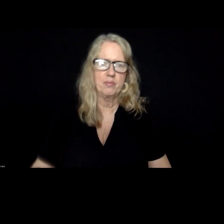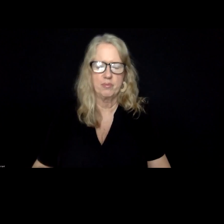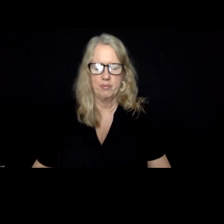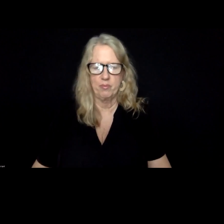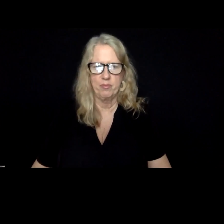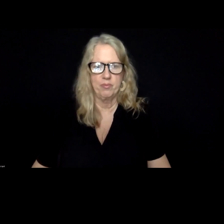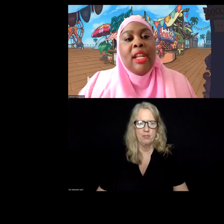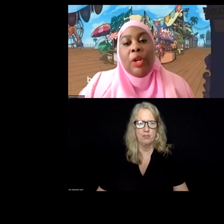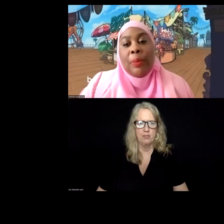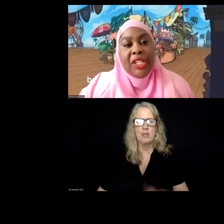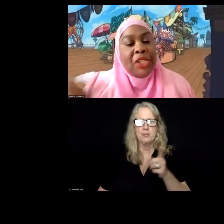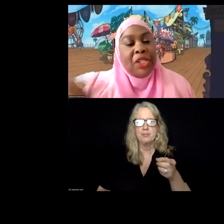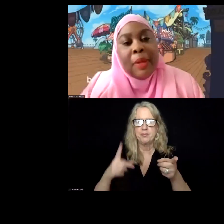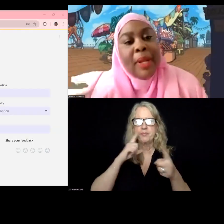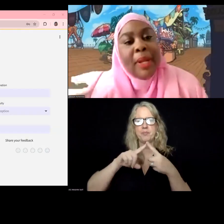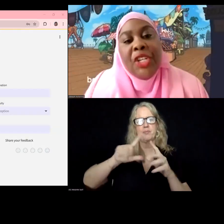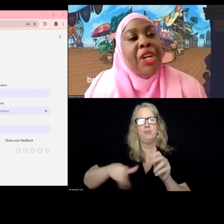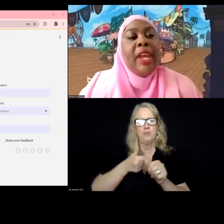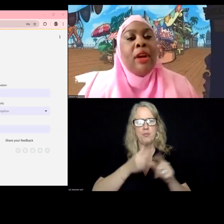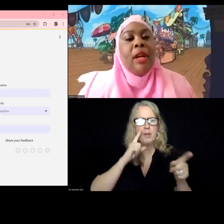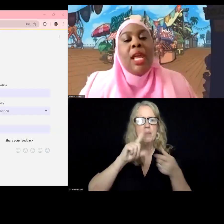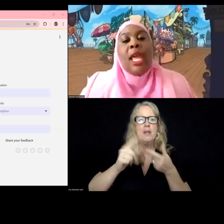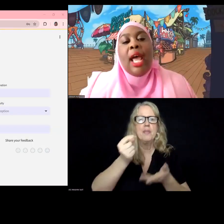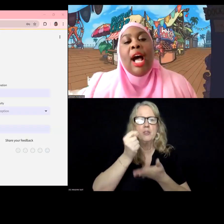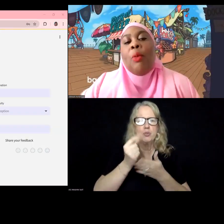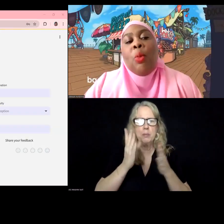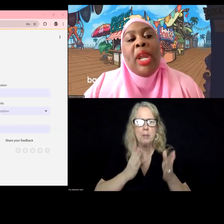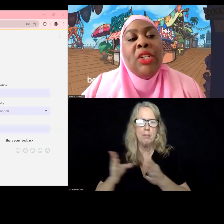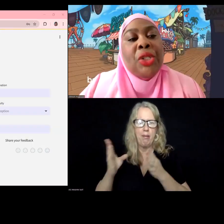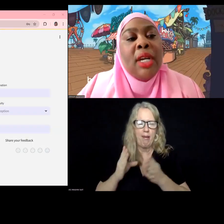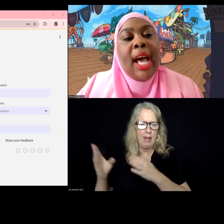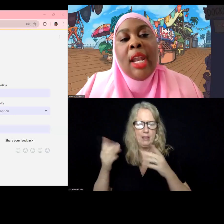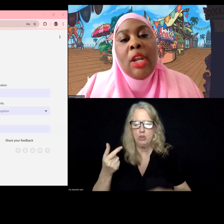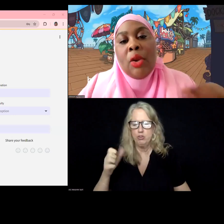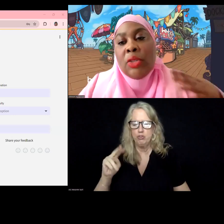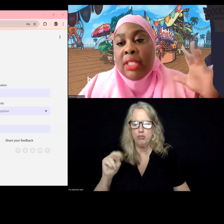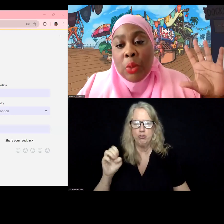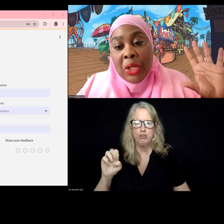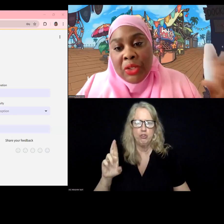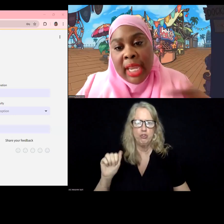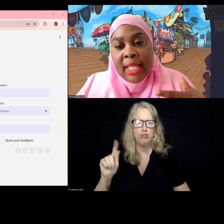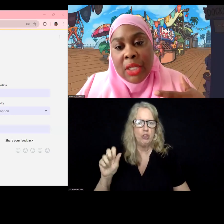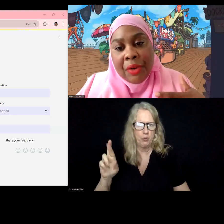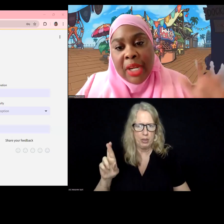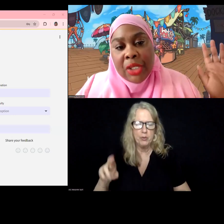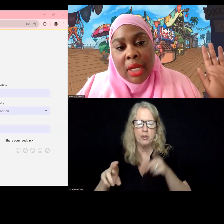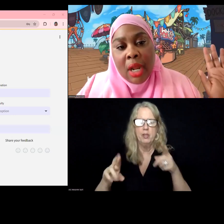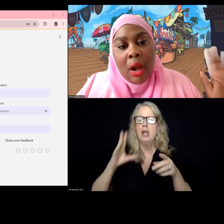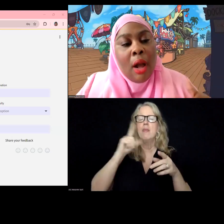All right, so this is the back end of our patient treatment plan generator. We ensure that, we usually get